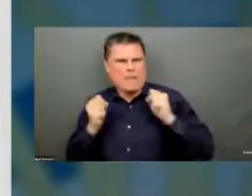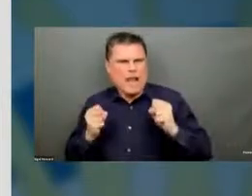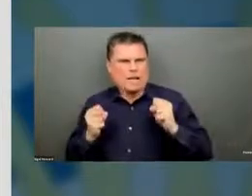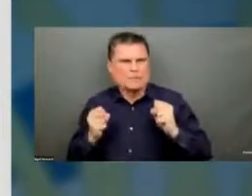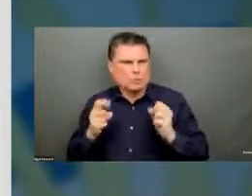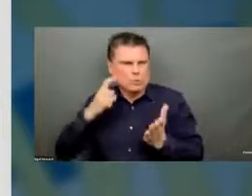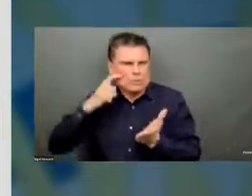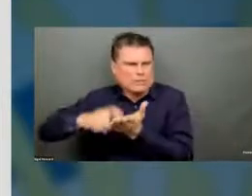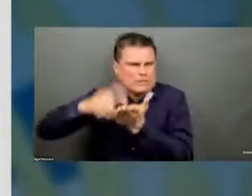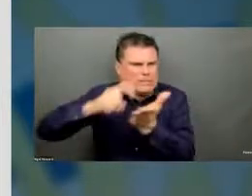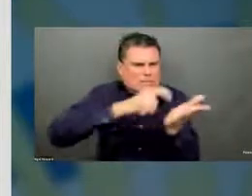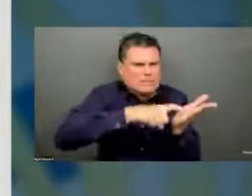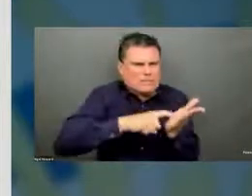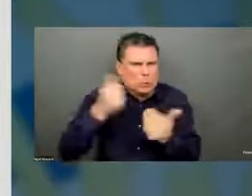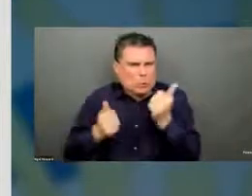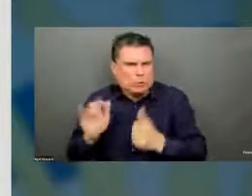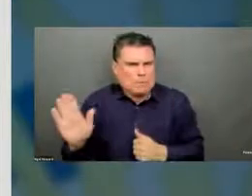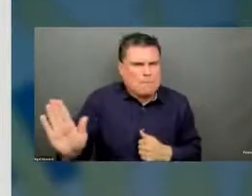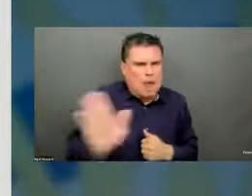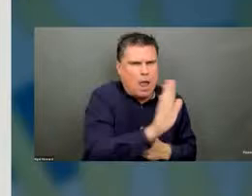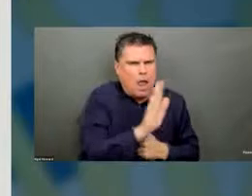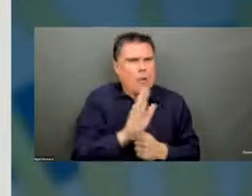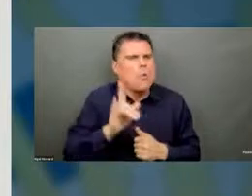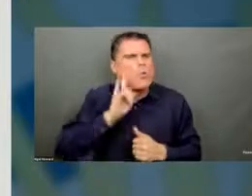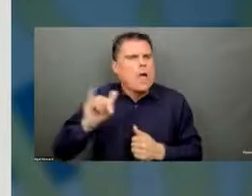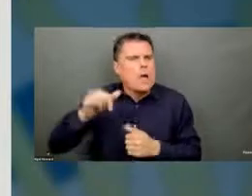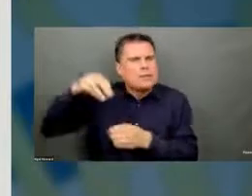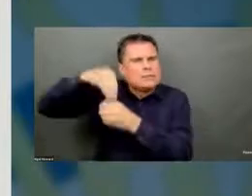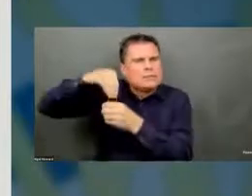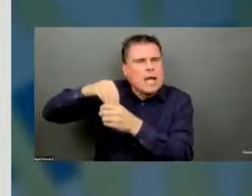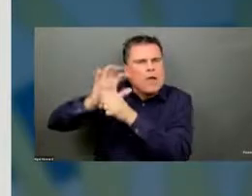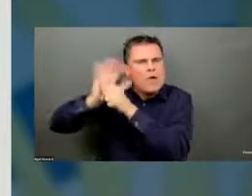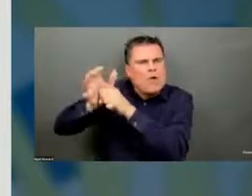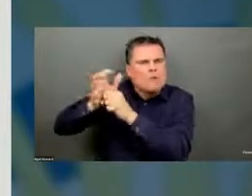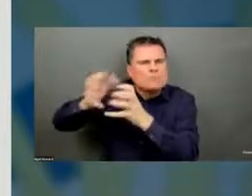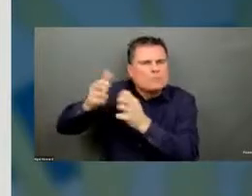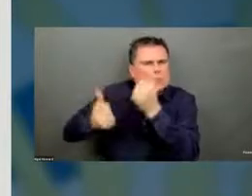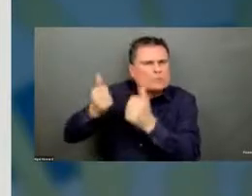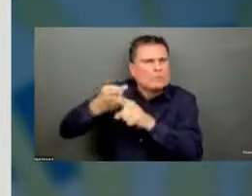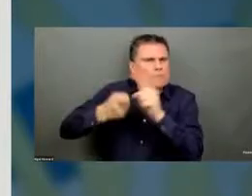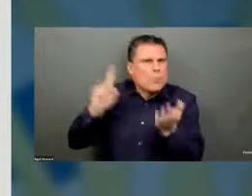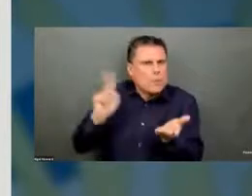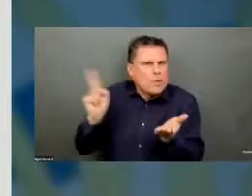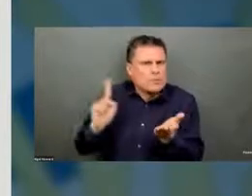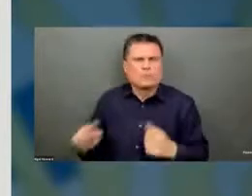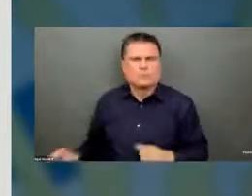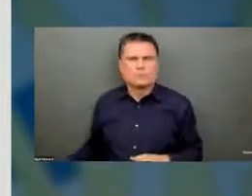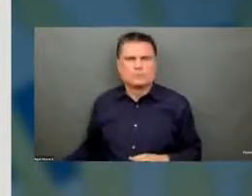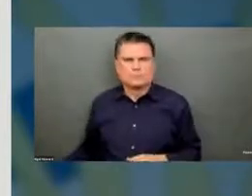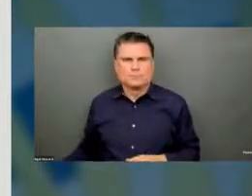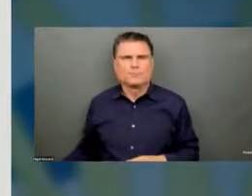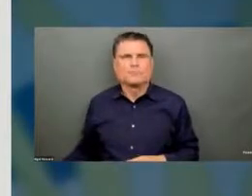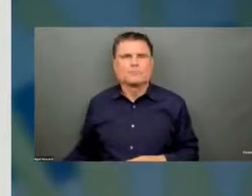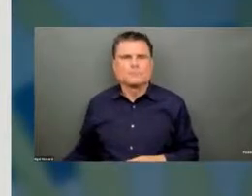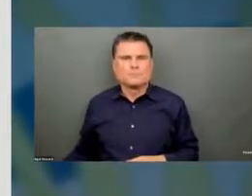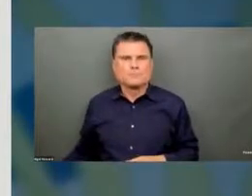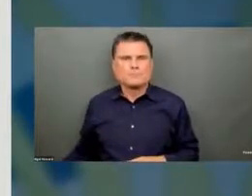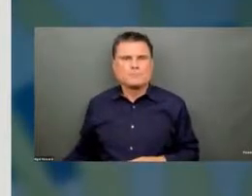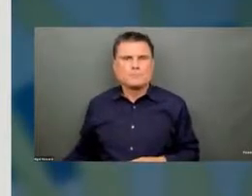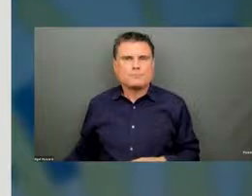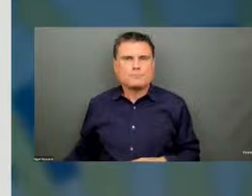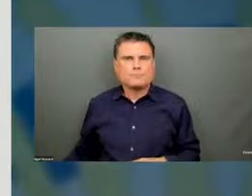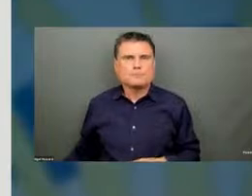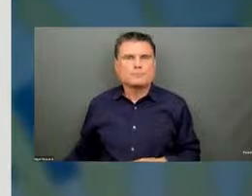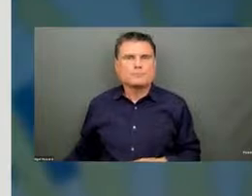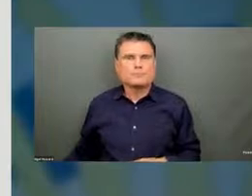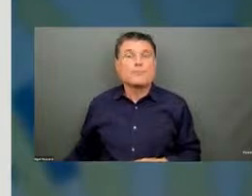case. What we have seen with this surveillance that we've been doing is that we have seen an increase in the